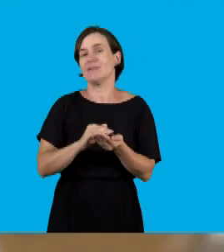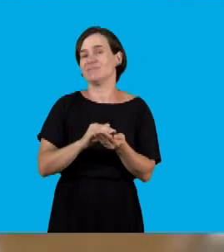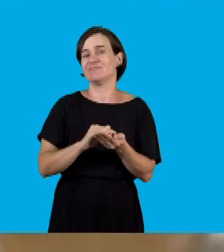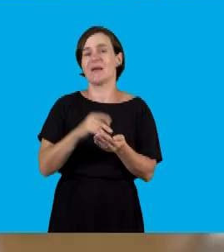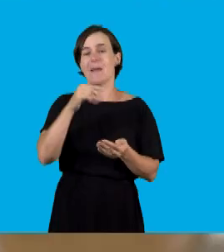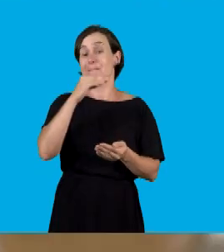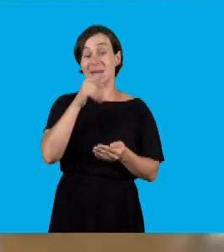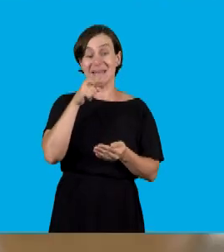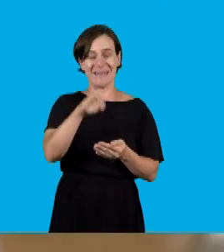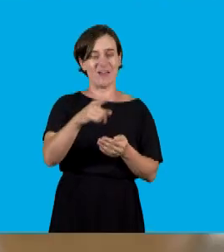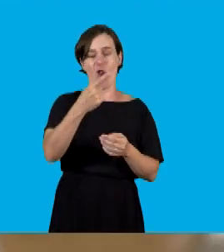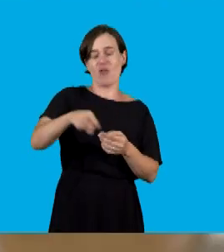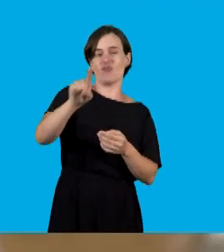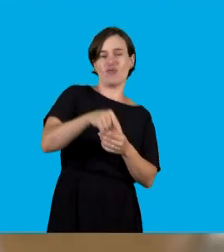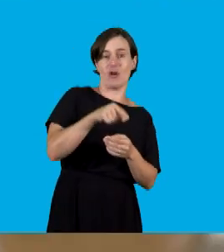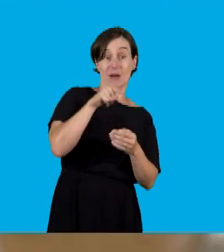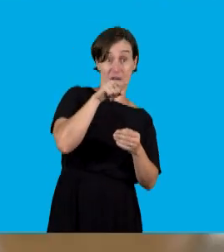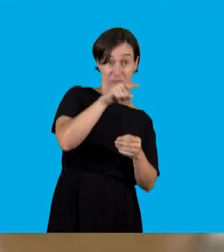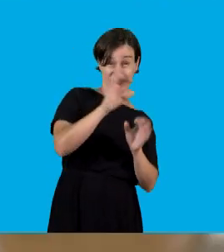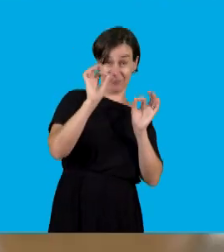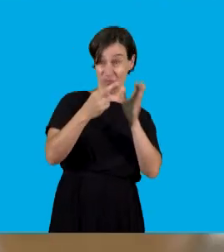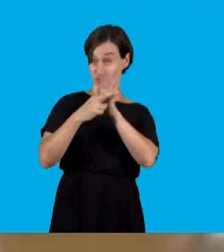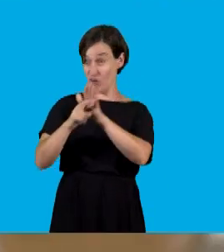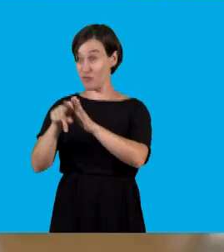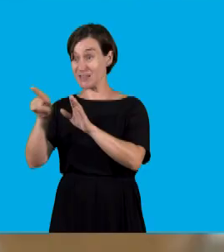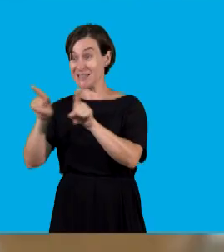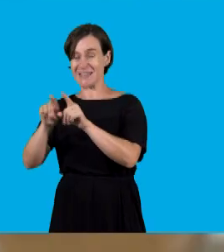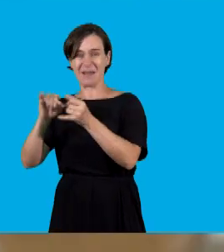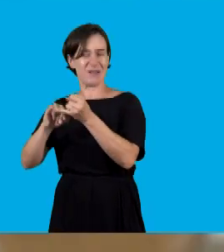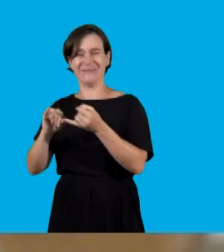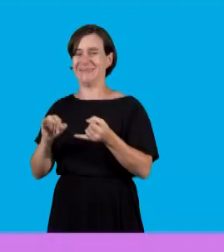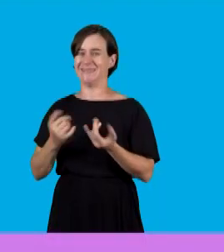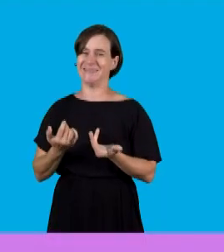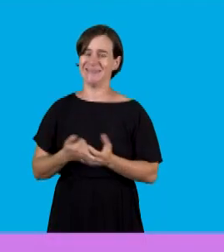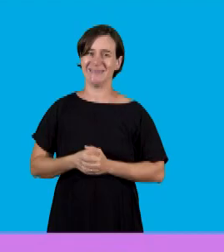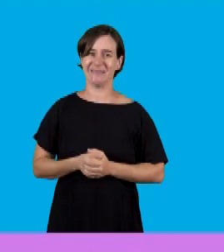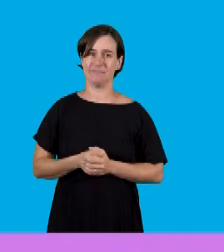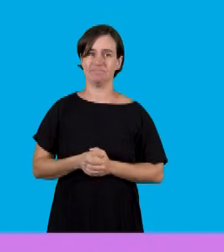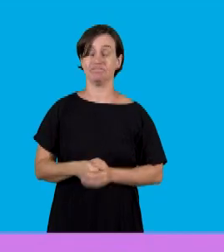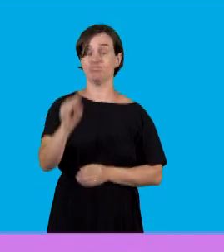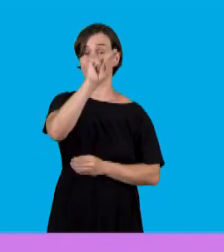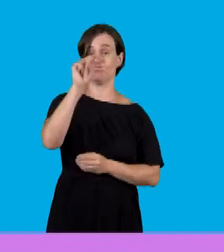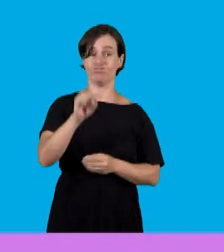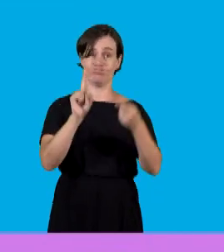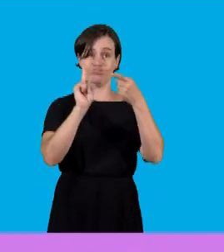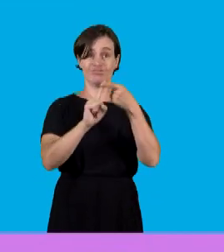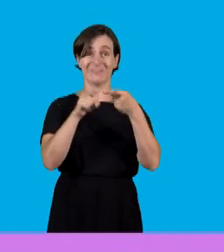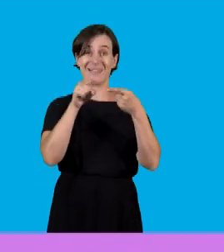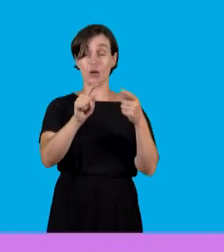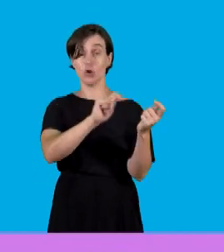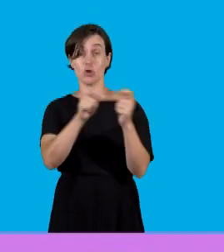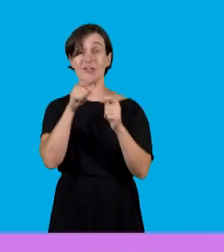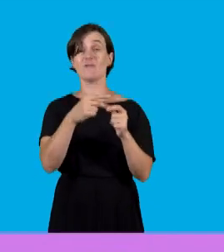still maintains the same scale. Then it means that scale now no longer is valid. Question 1 says, convert the